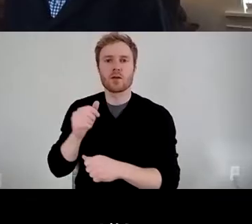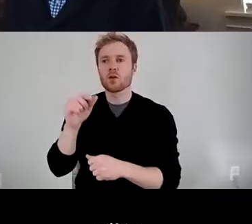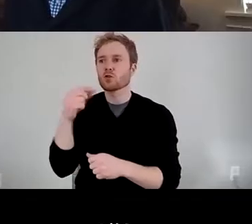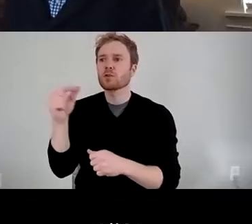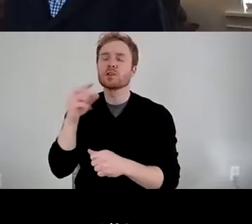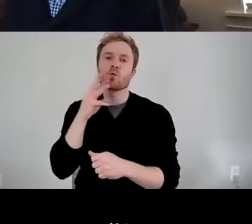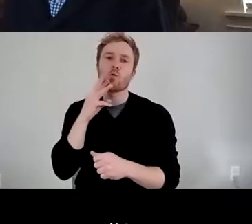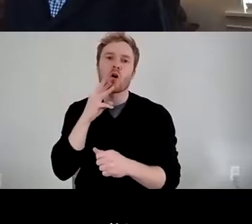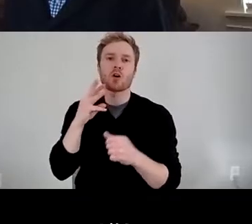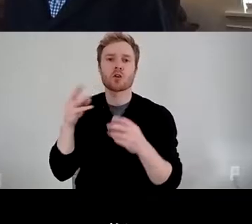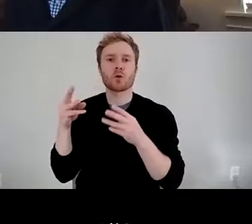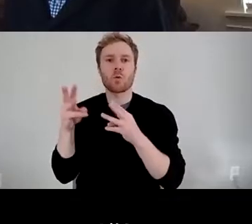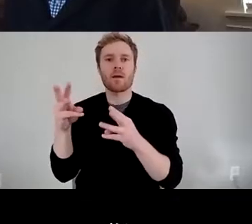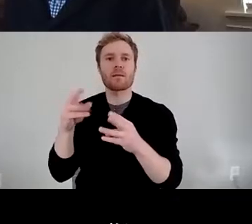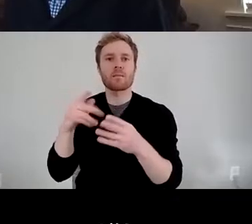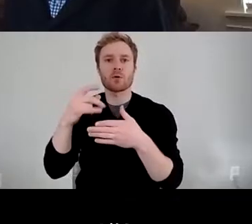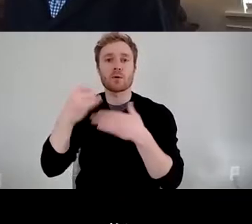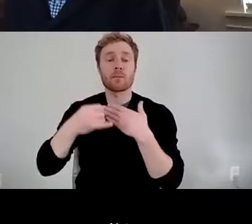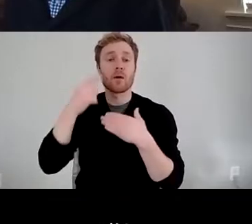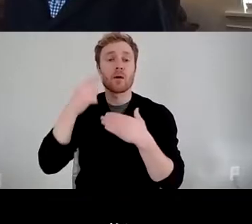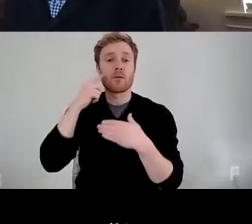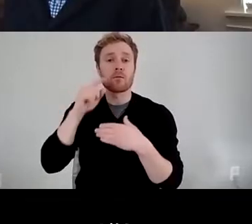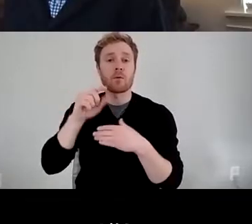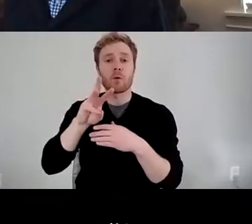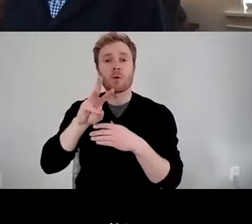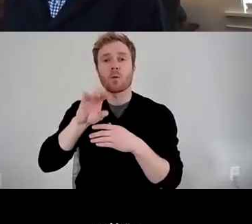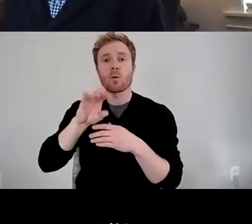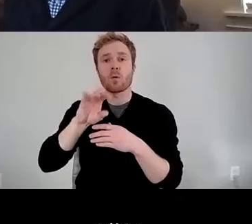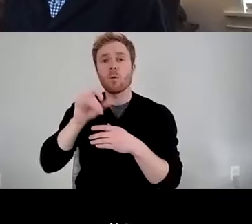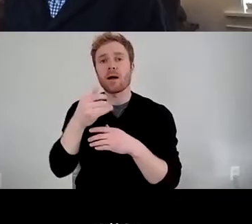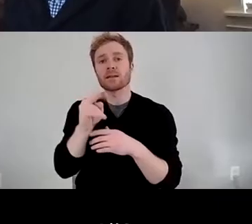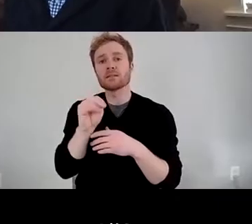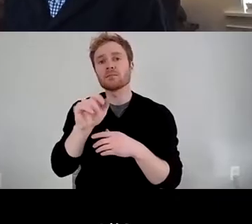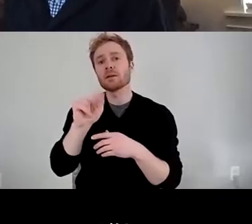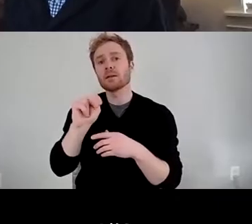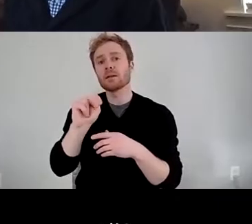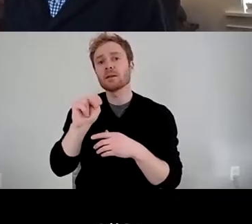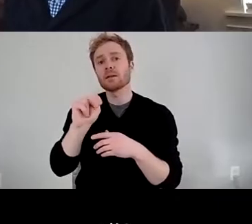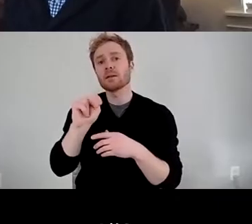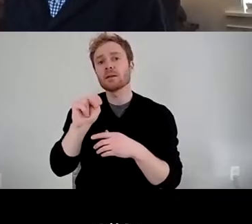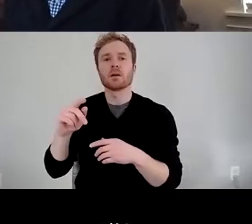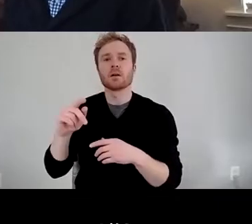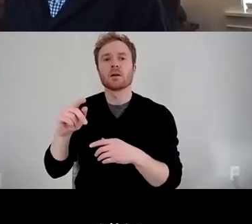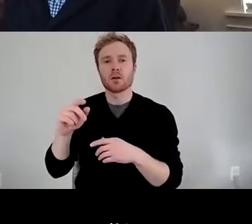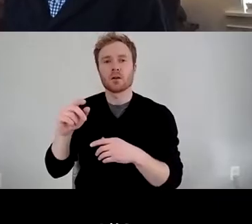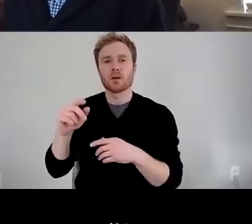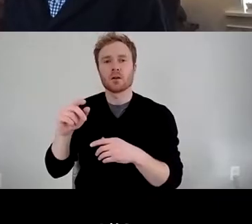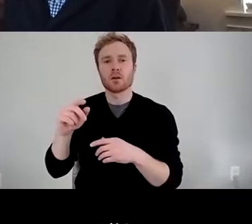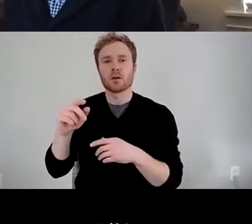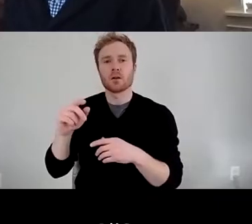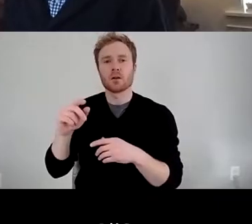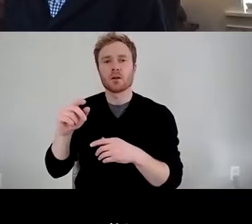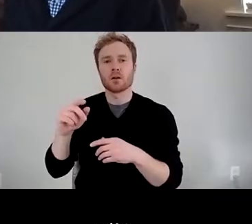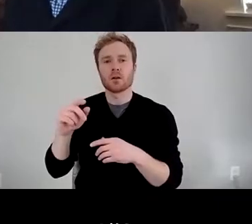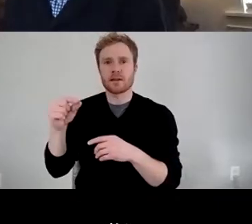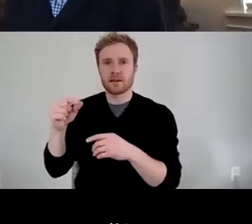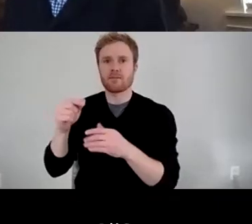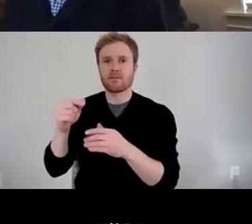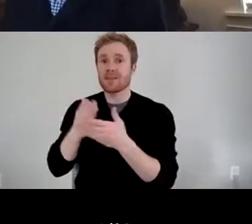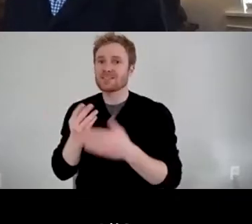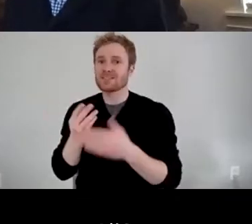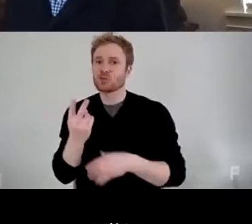is recommended. Bill 1077. Bill 1077, resolution authorizing the mayor and director of the Department of Public Works